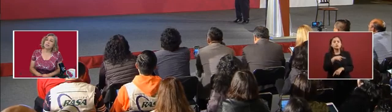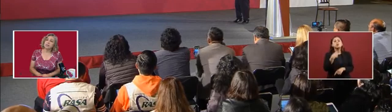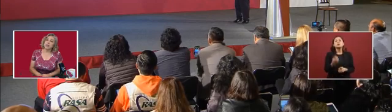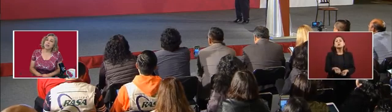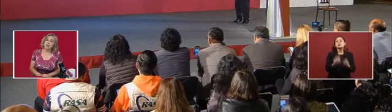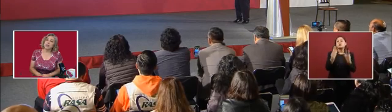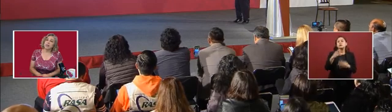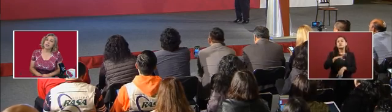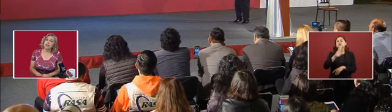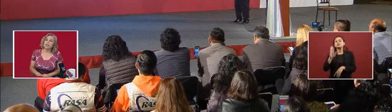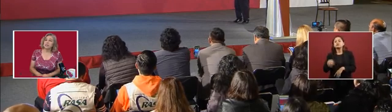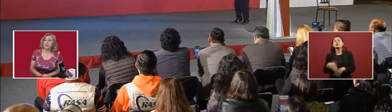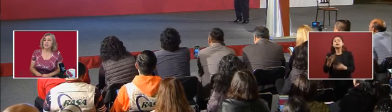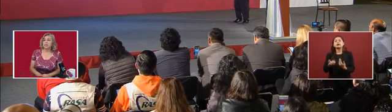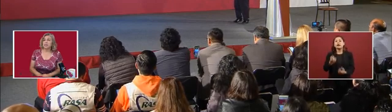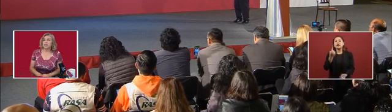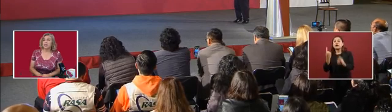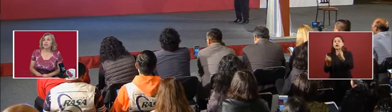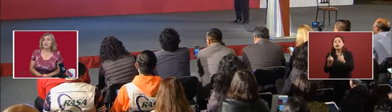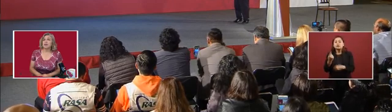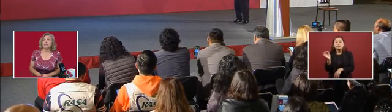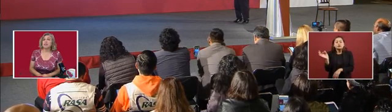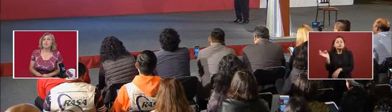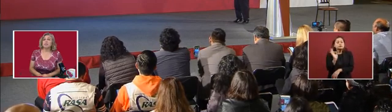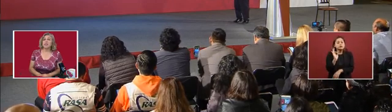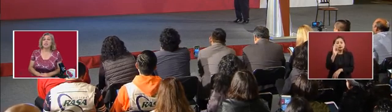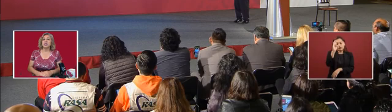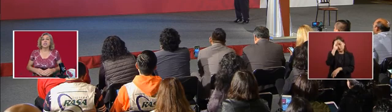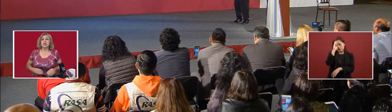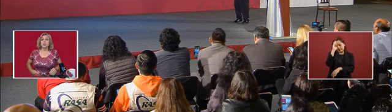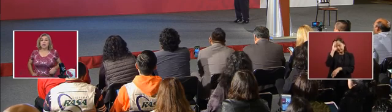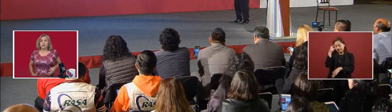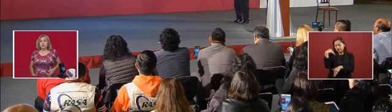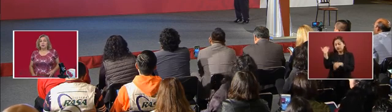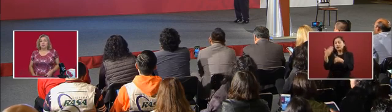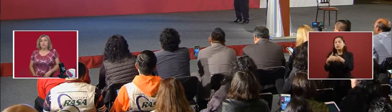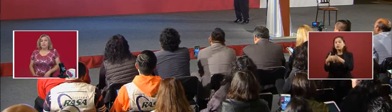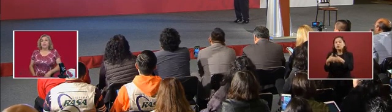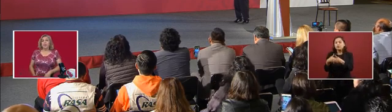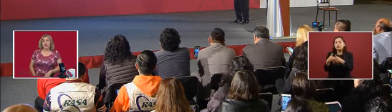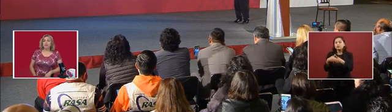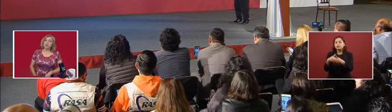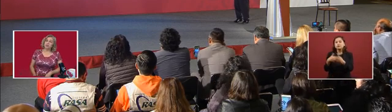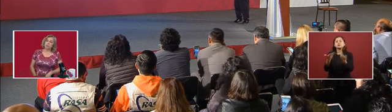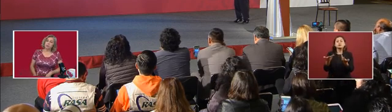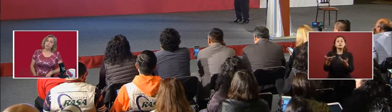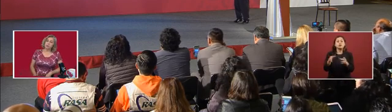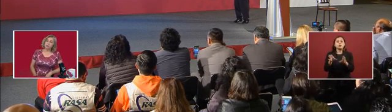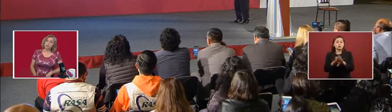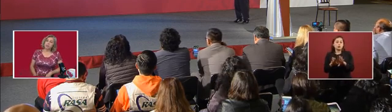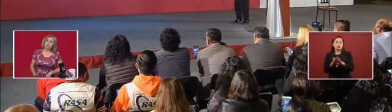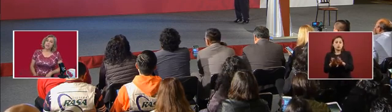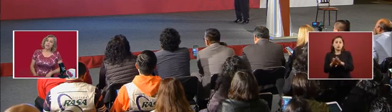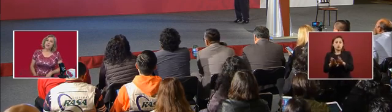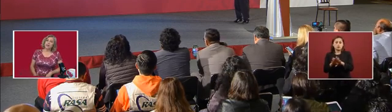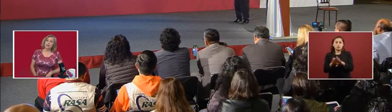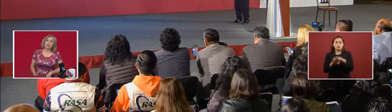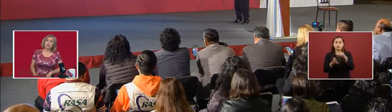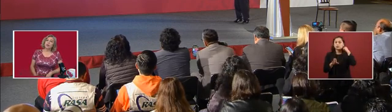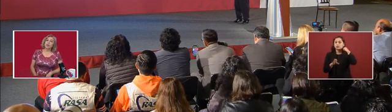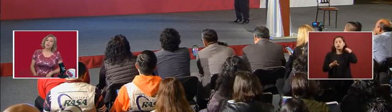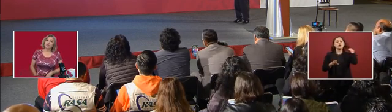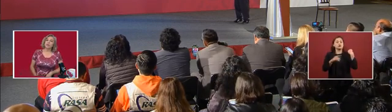scientific. Si nos obsesionamos con el número, So if we obsess ourselves with the ahí está, numbers, la tablita siempre you tiene can see the probables, tables always confirmados, probable and grave y